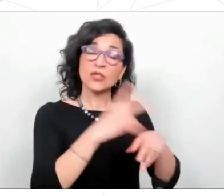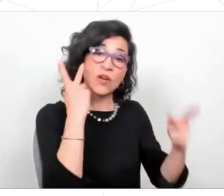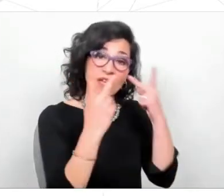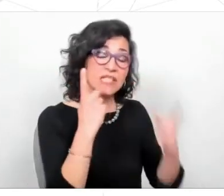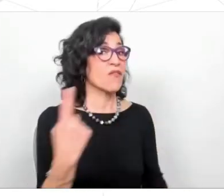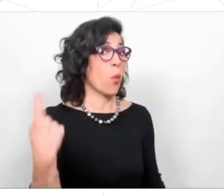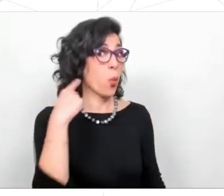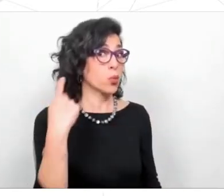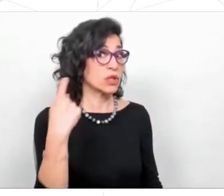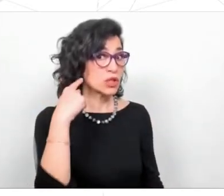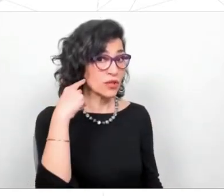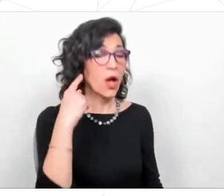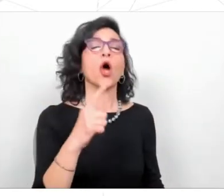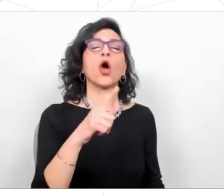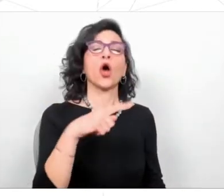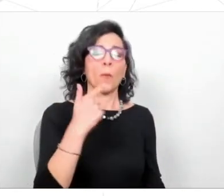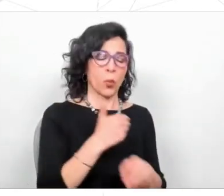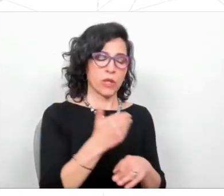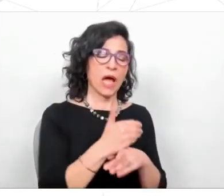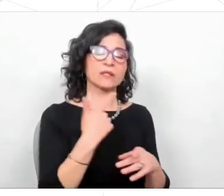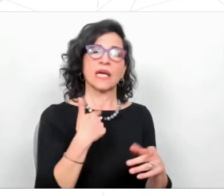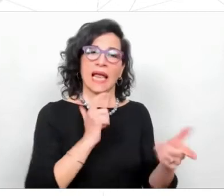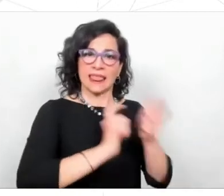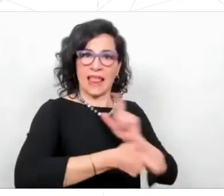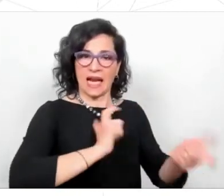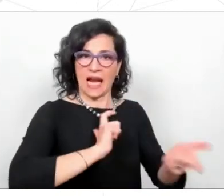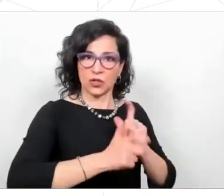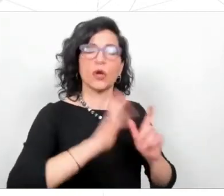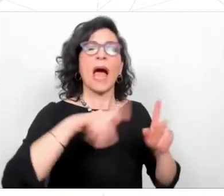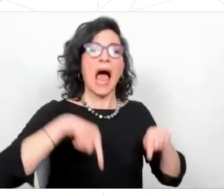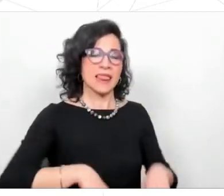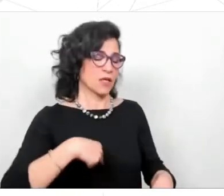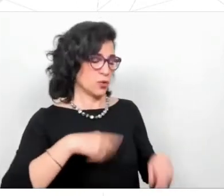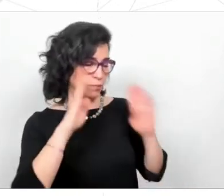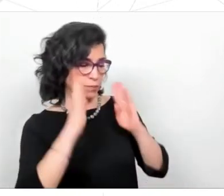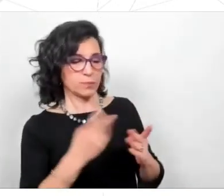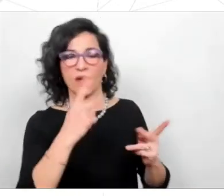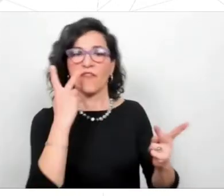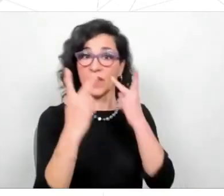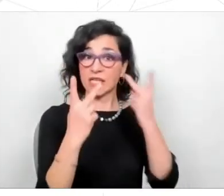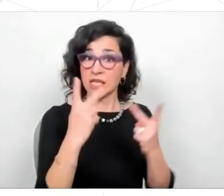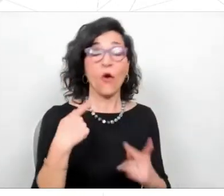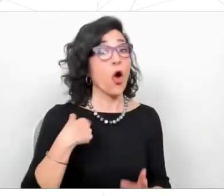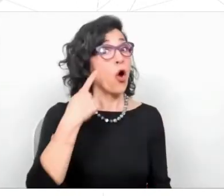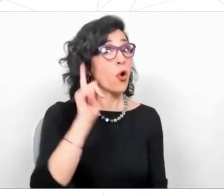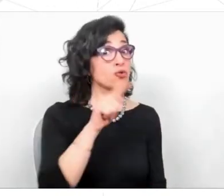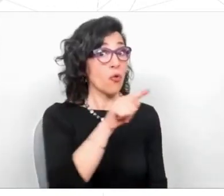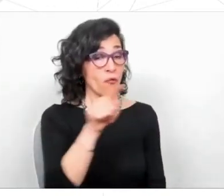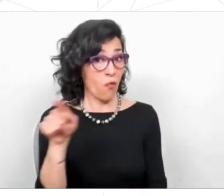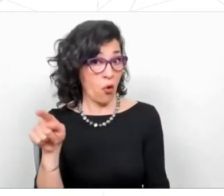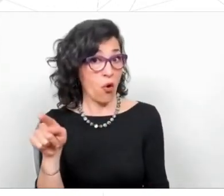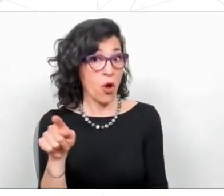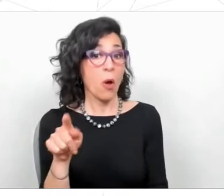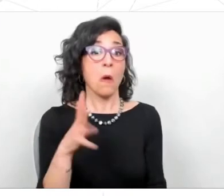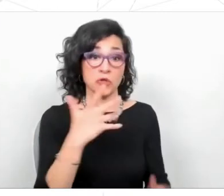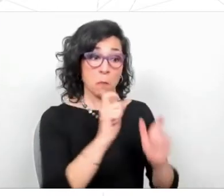hearing, interactions. We'll talk about interactions later, but for now, let's focus on vision. Now, I don't know about you,